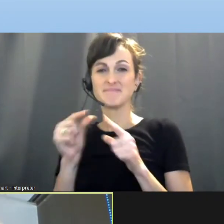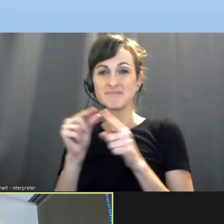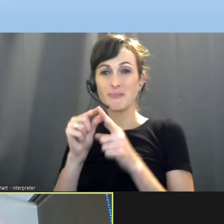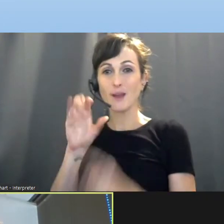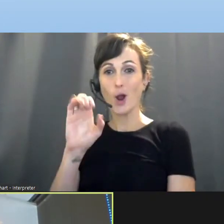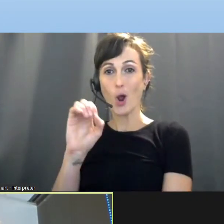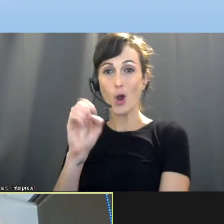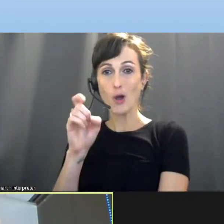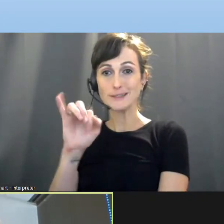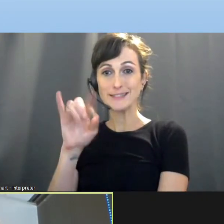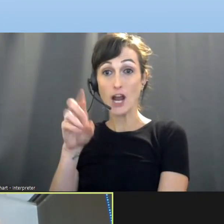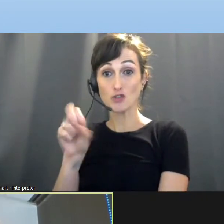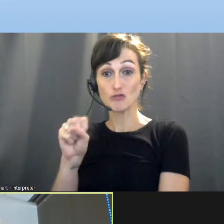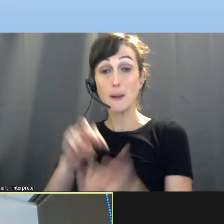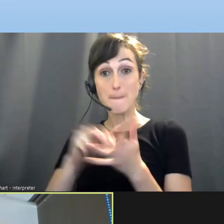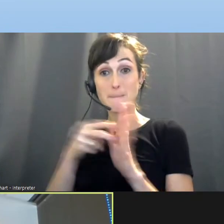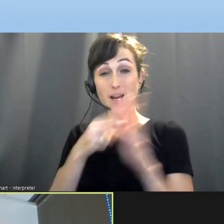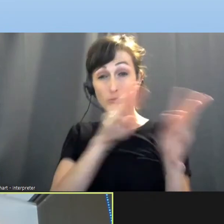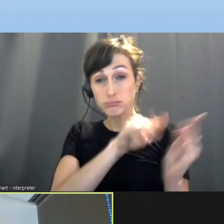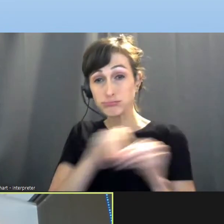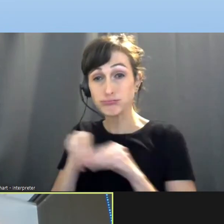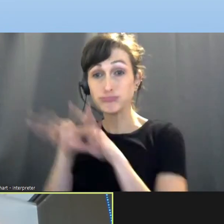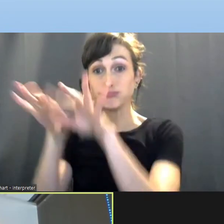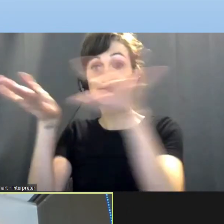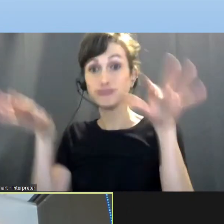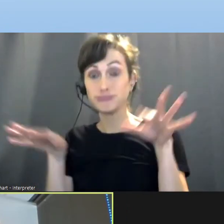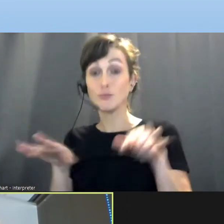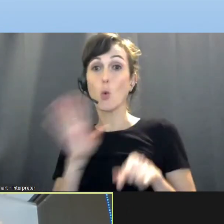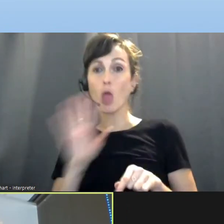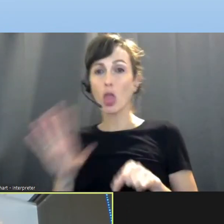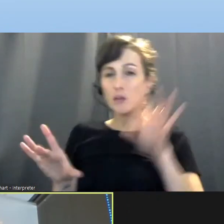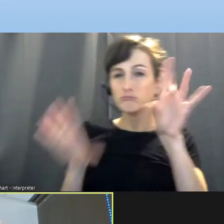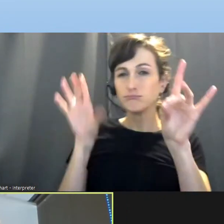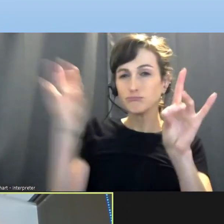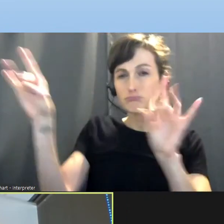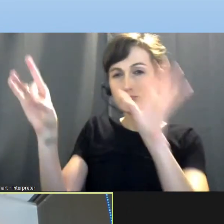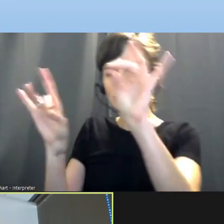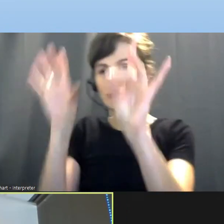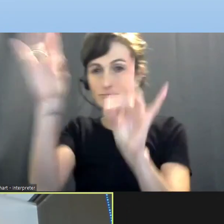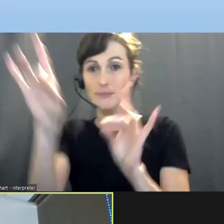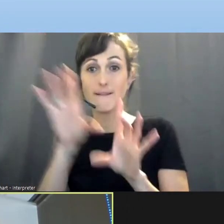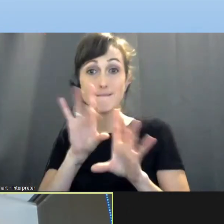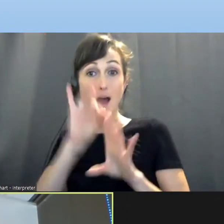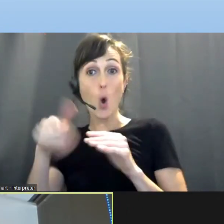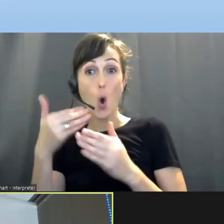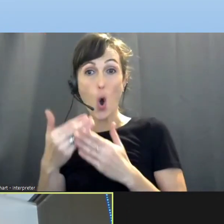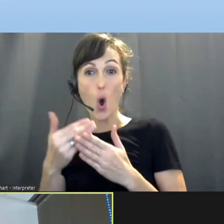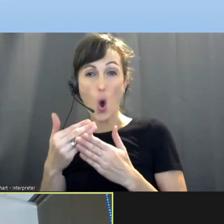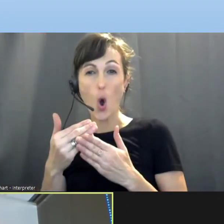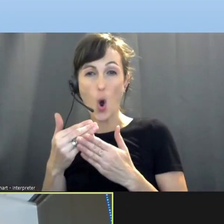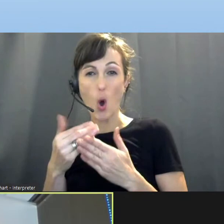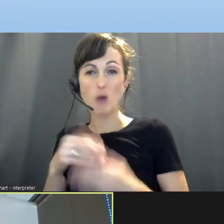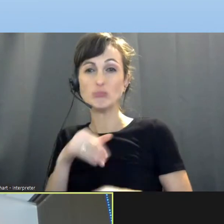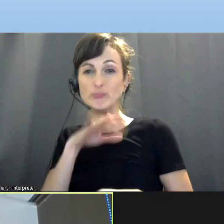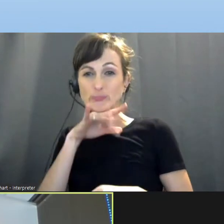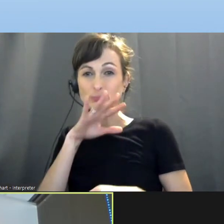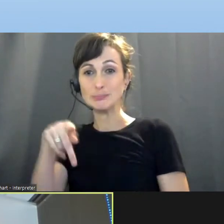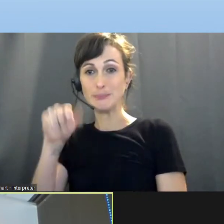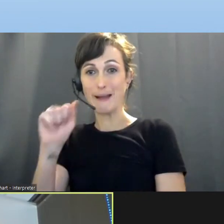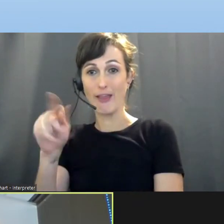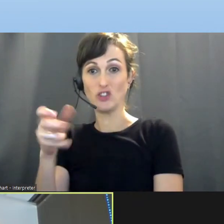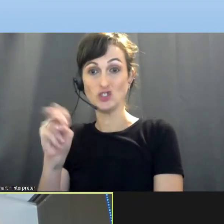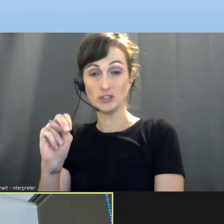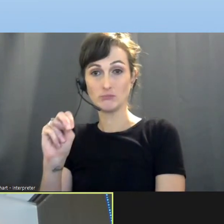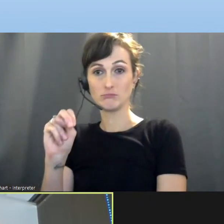the air, they quickly locate, eliminate the pathogens that are in the air, basically rendering them inactive and no